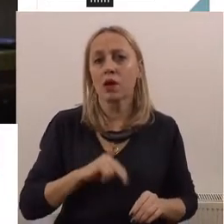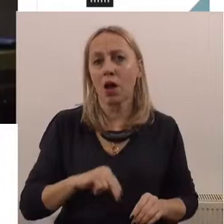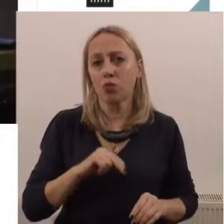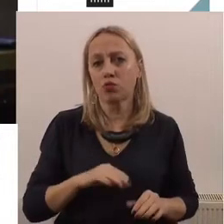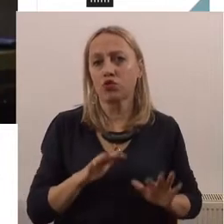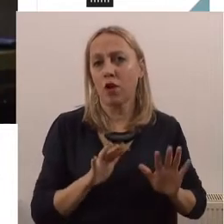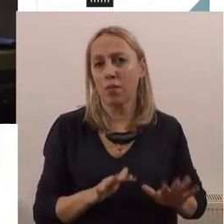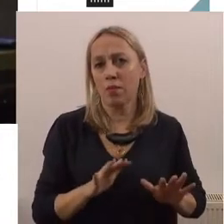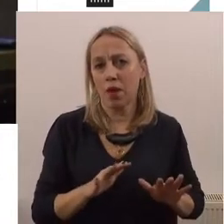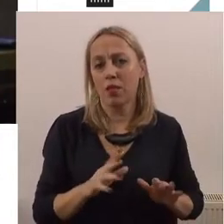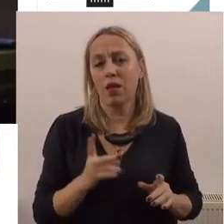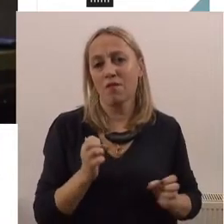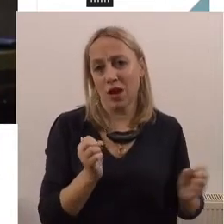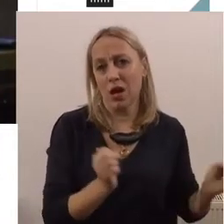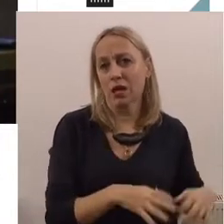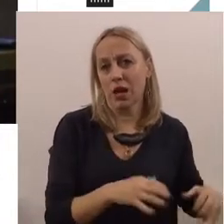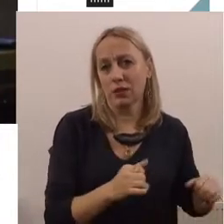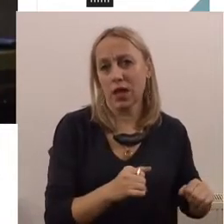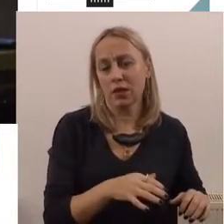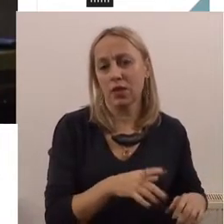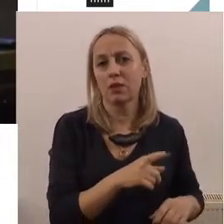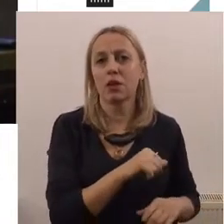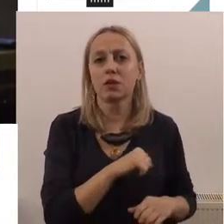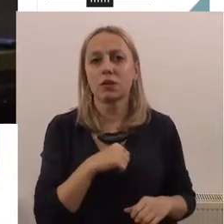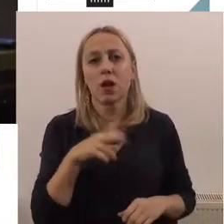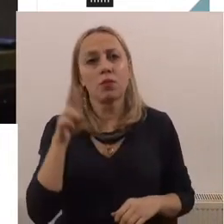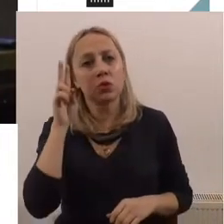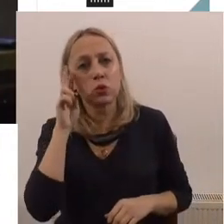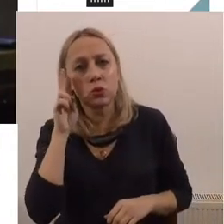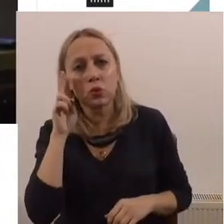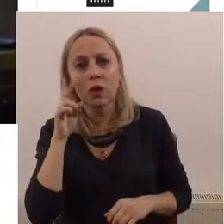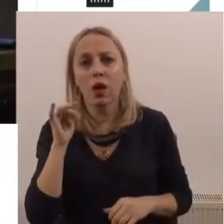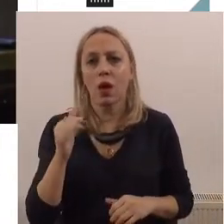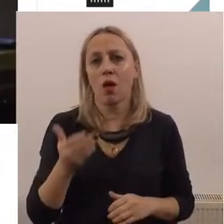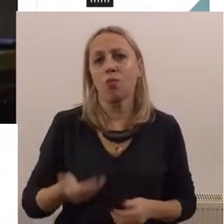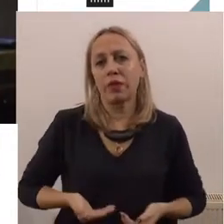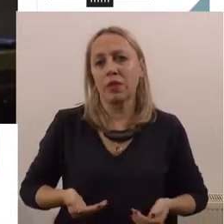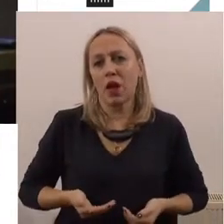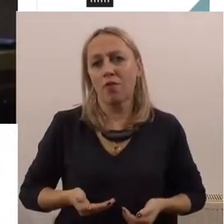to create accessible working places in the residence,